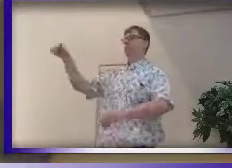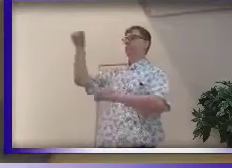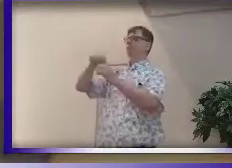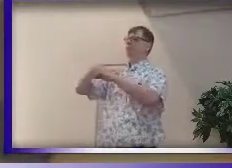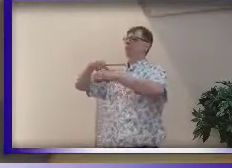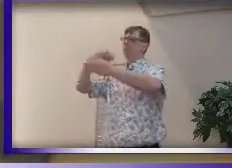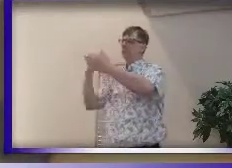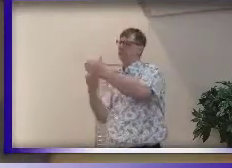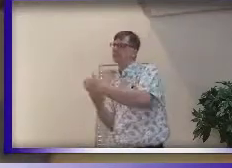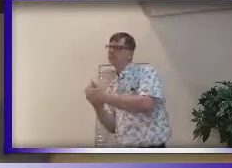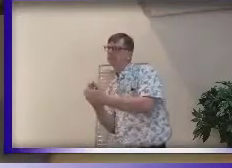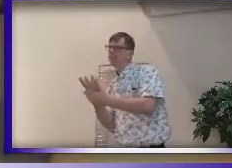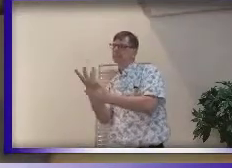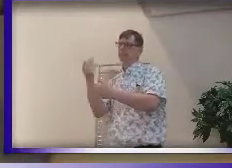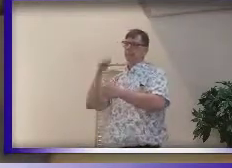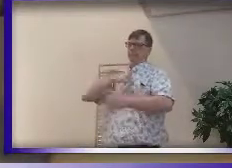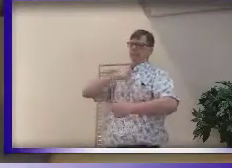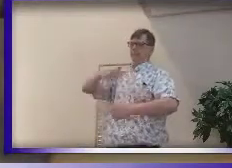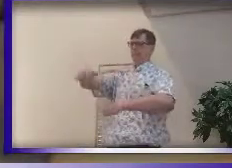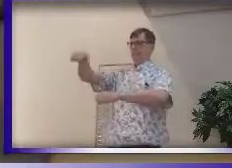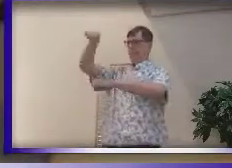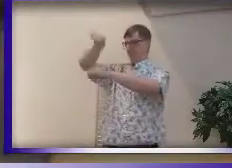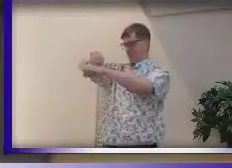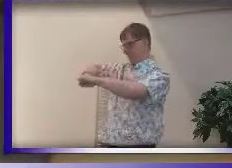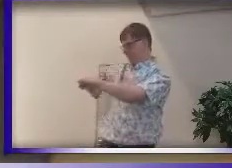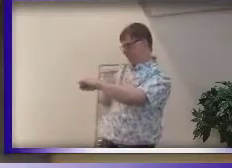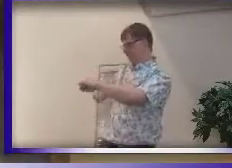rediscovered visioning and learned how to do it right.